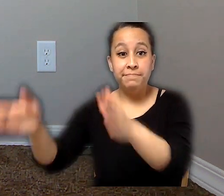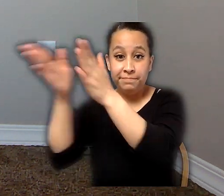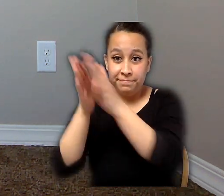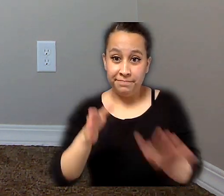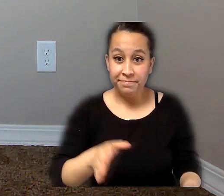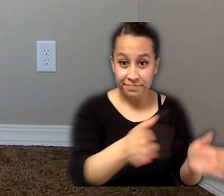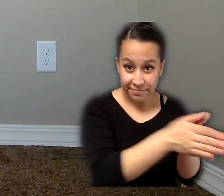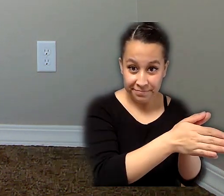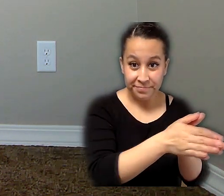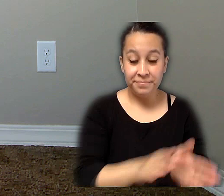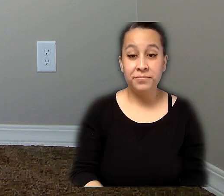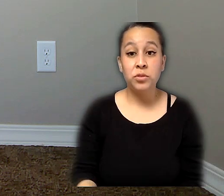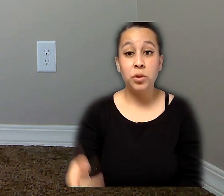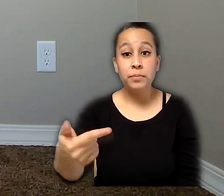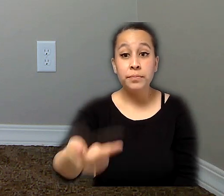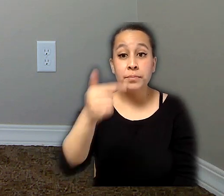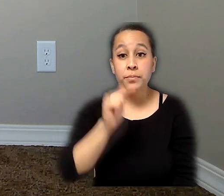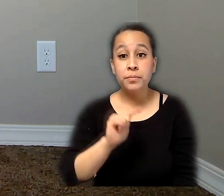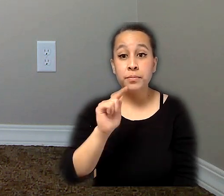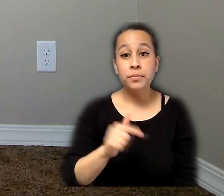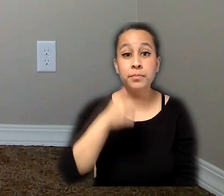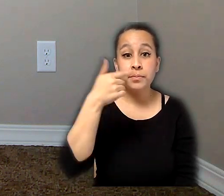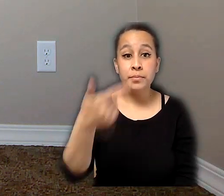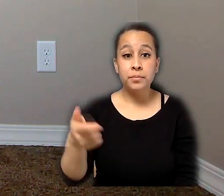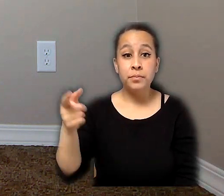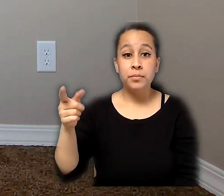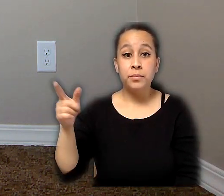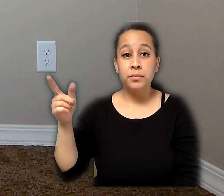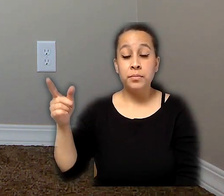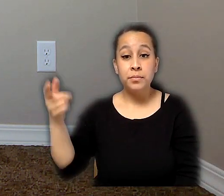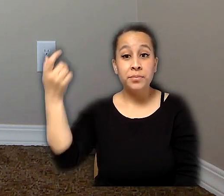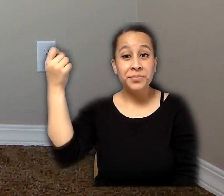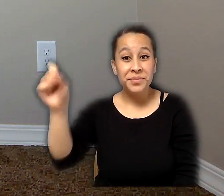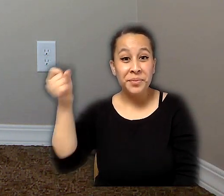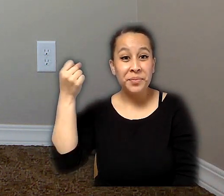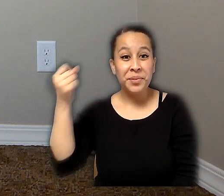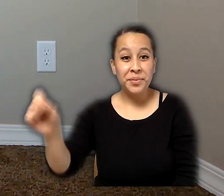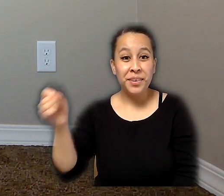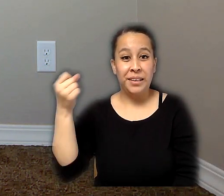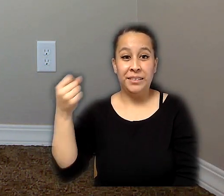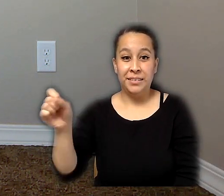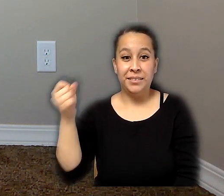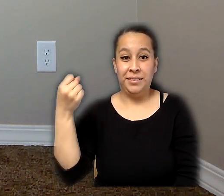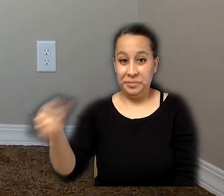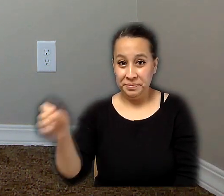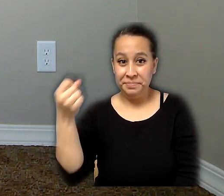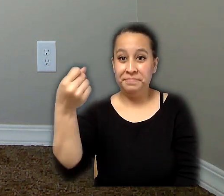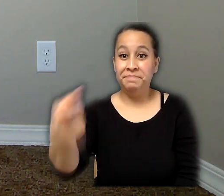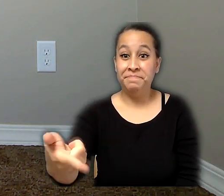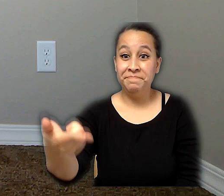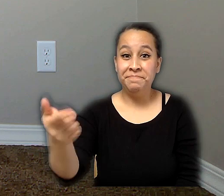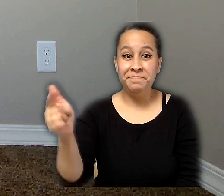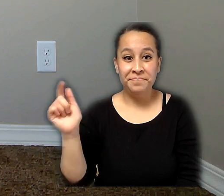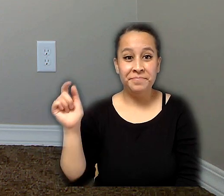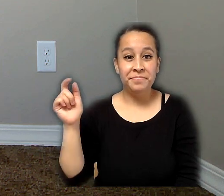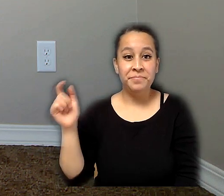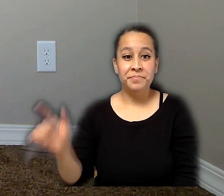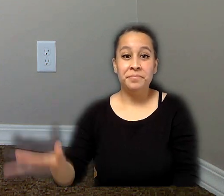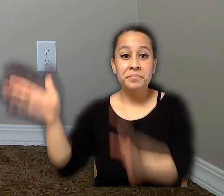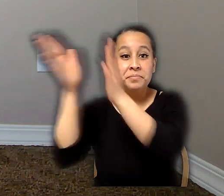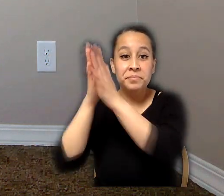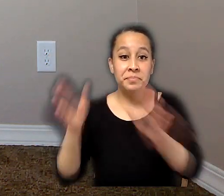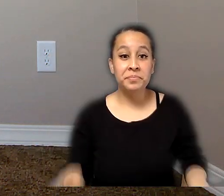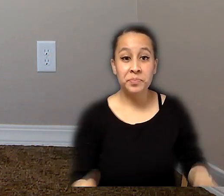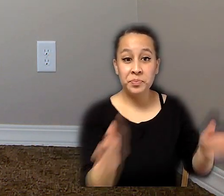So, I go first, and then you go. Tambourine and tambourine, tambourine and tambourine.